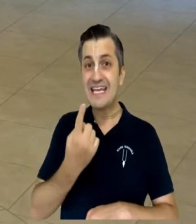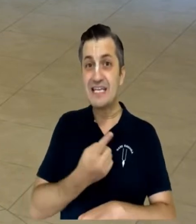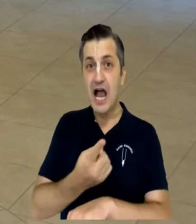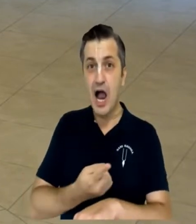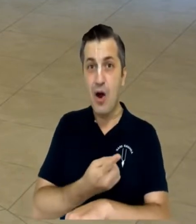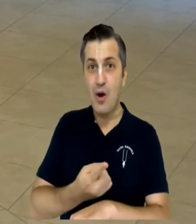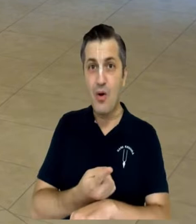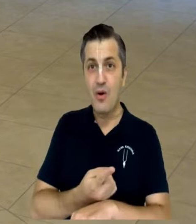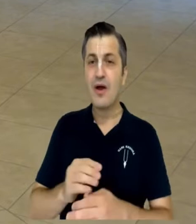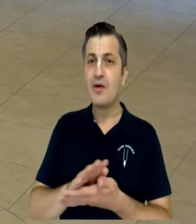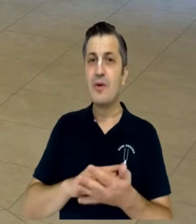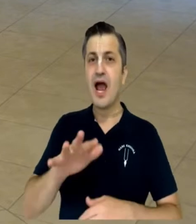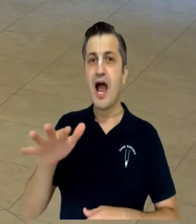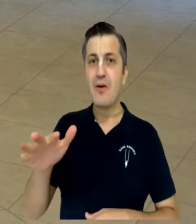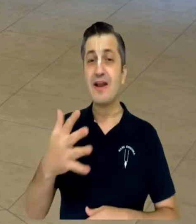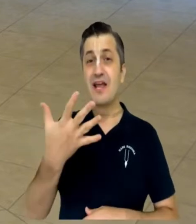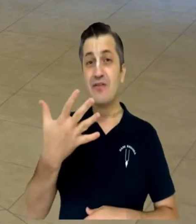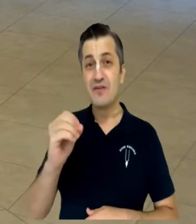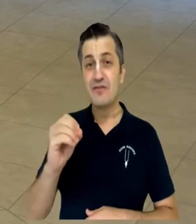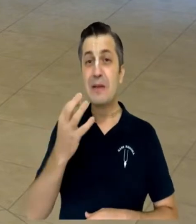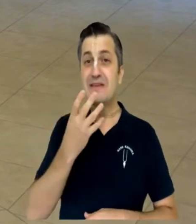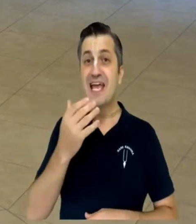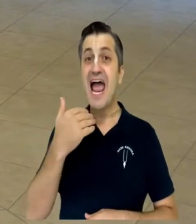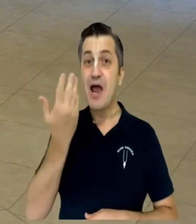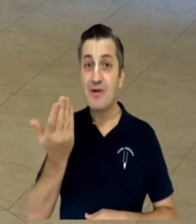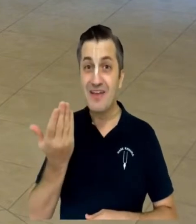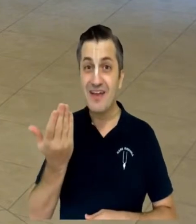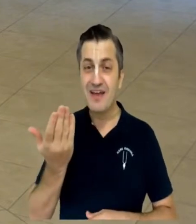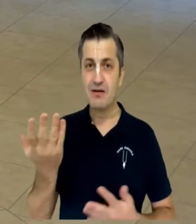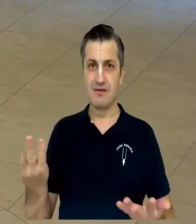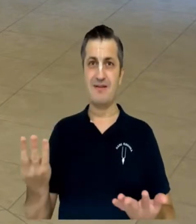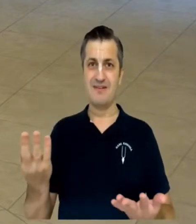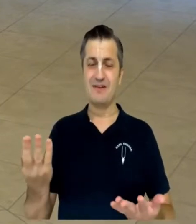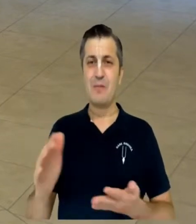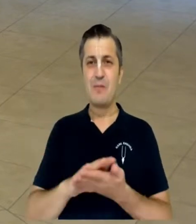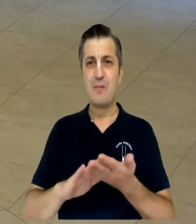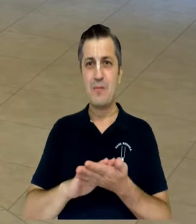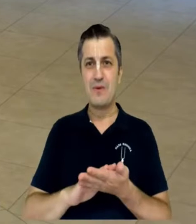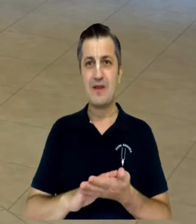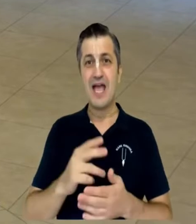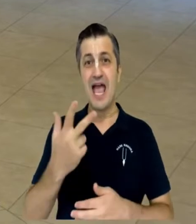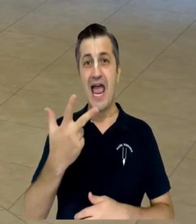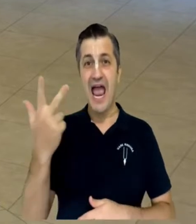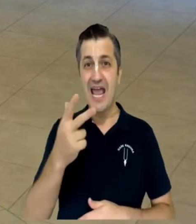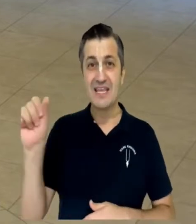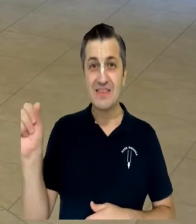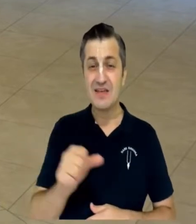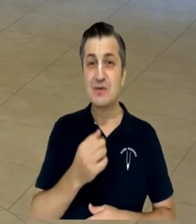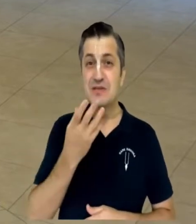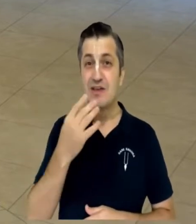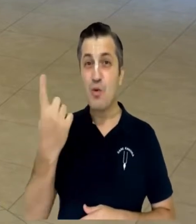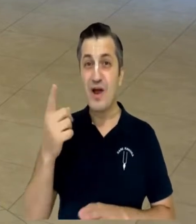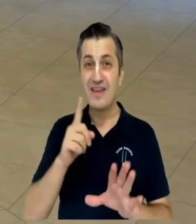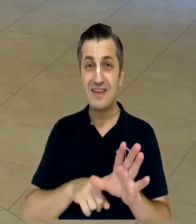about 50 mistakes per day. So this adds up to about 18,000 mistakes per year, and